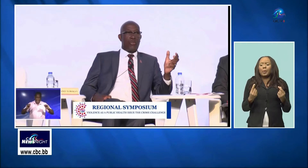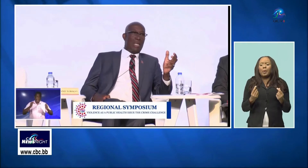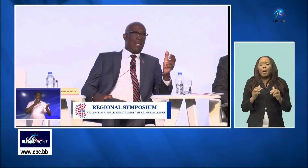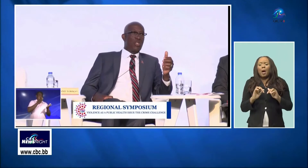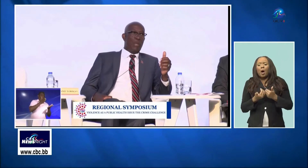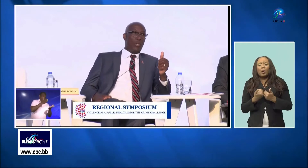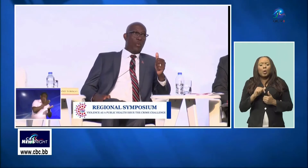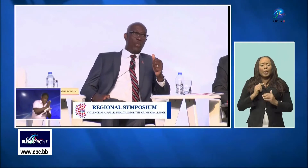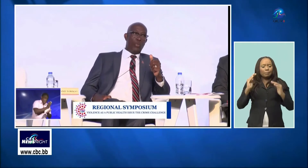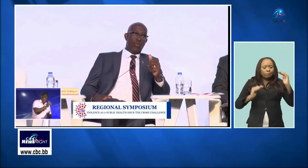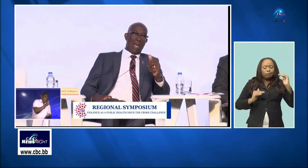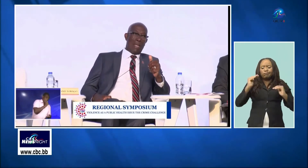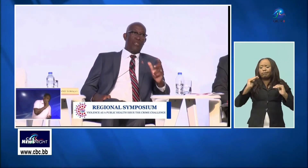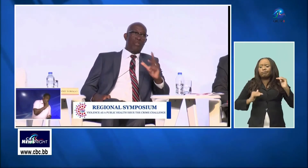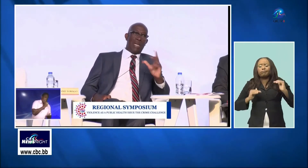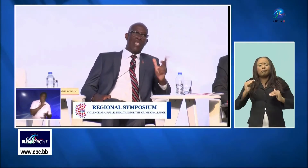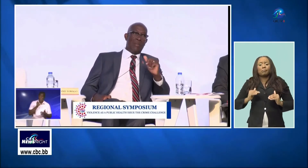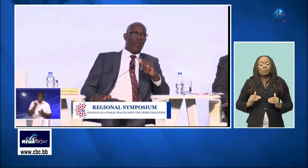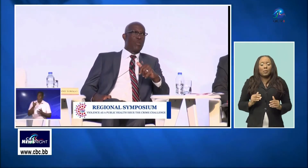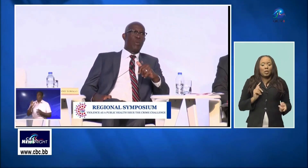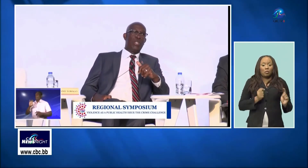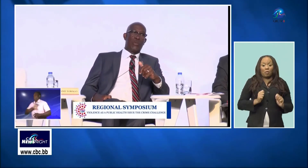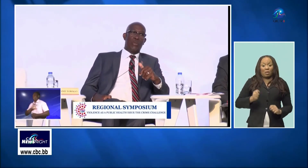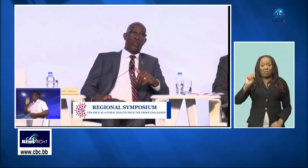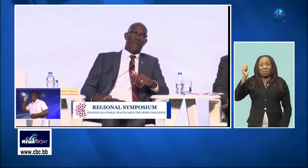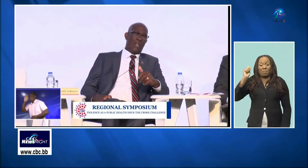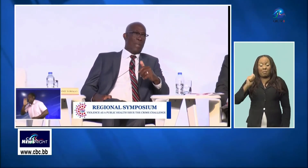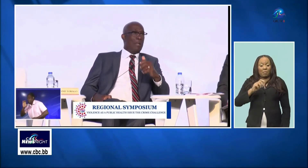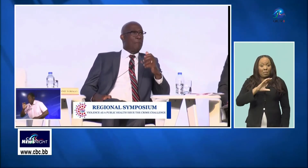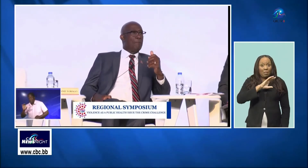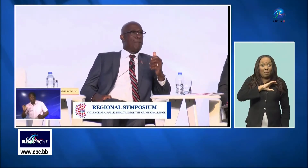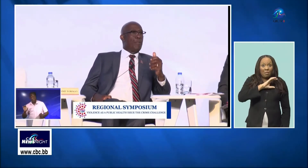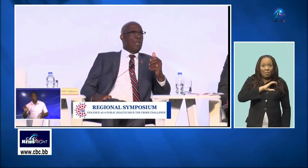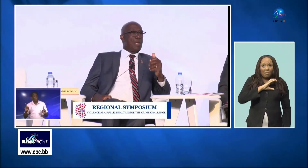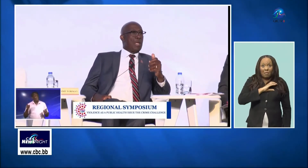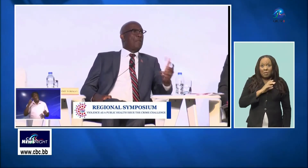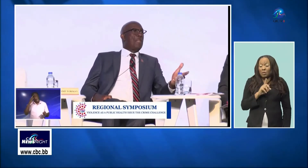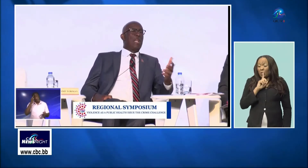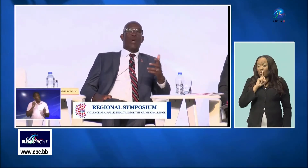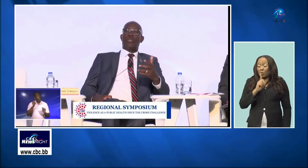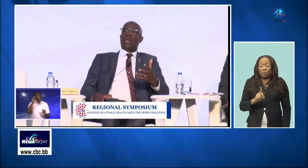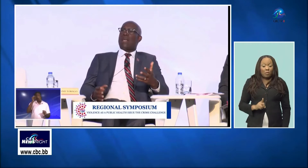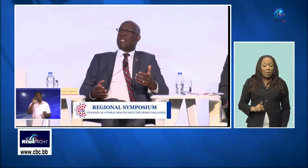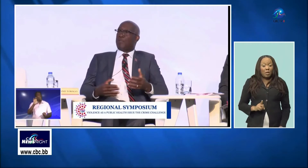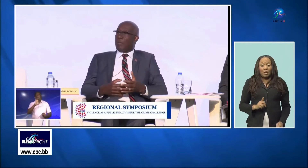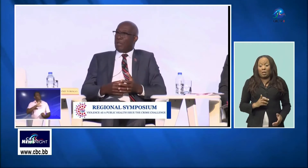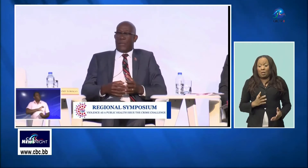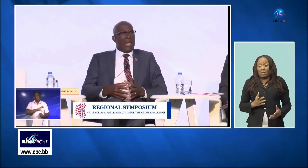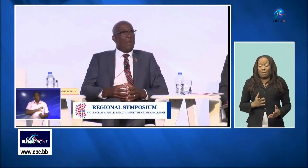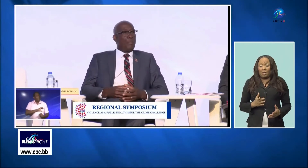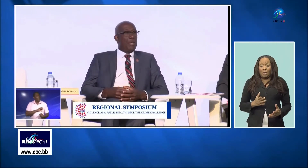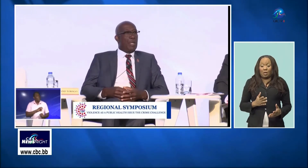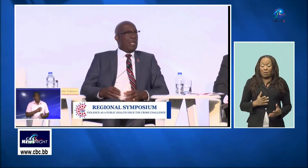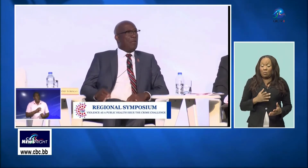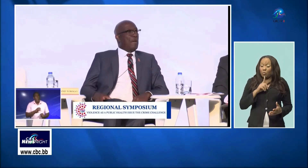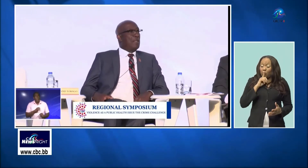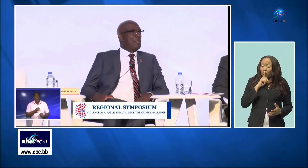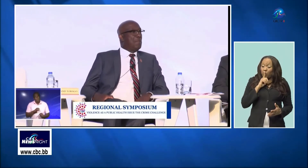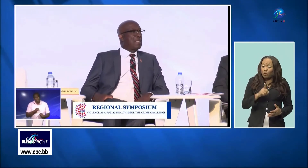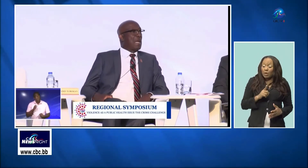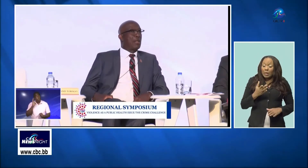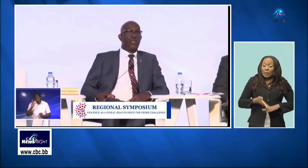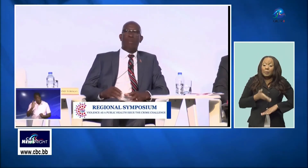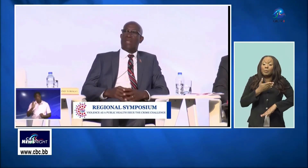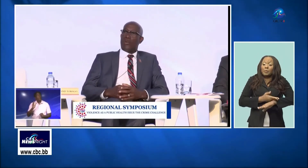think that Trinidad and Tobago would do well, and Trinidad and Tobago's police will do very well if they're allowed to ask the public for help in